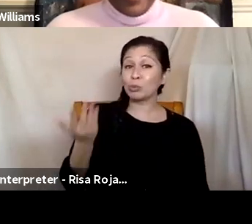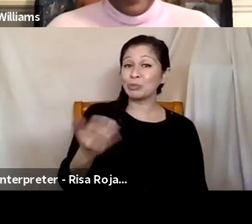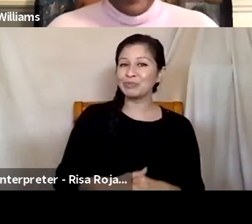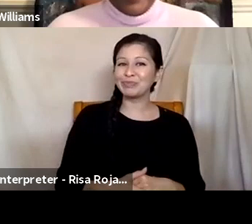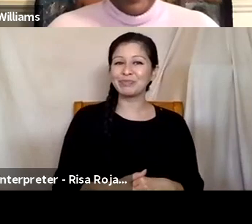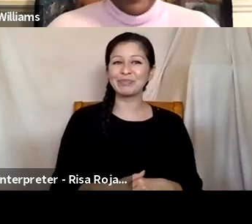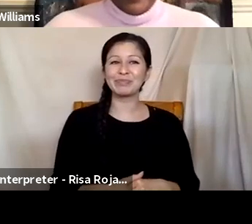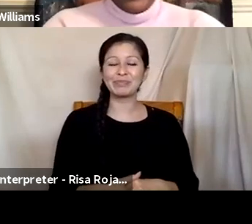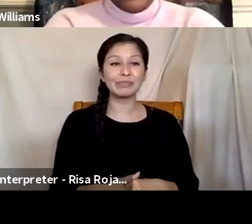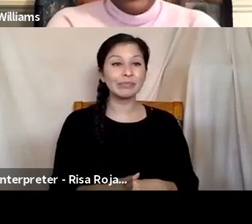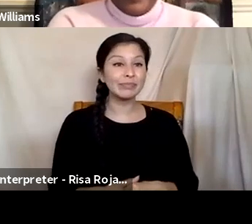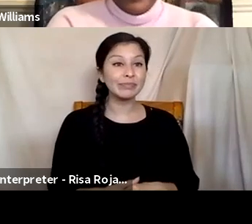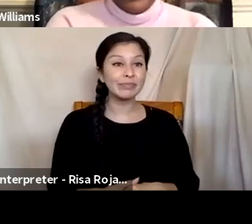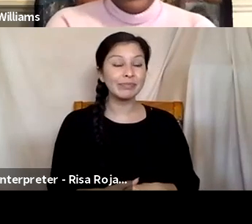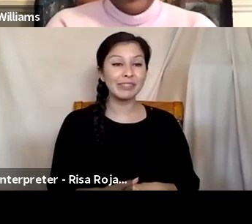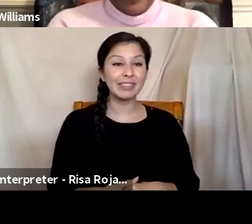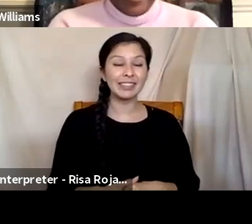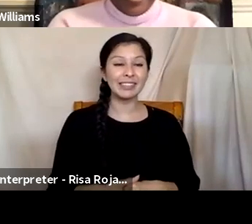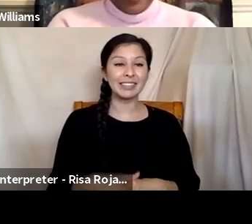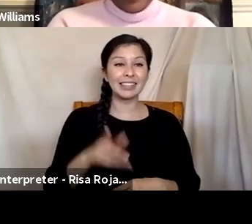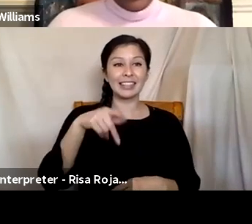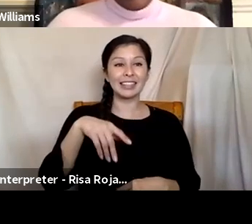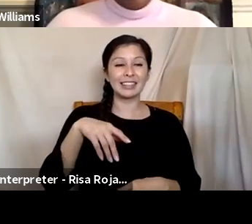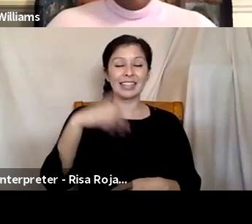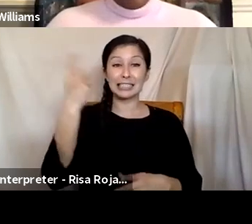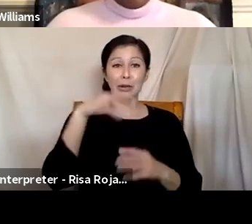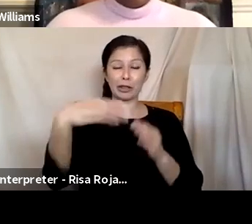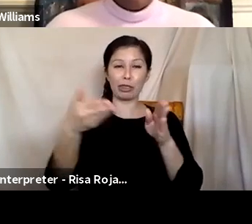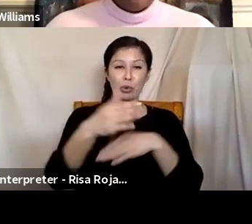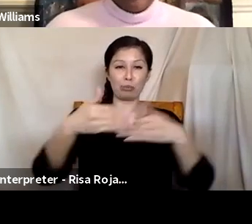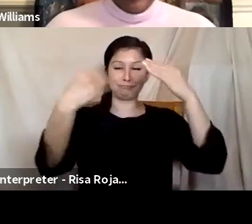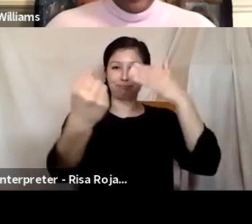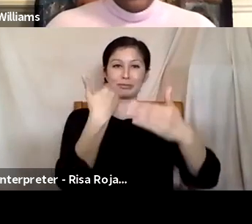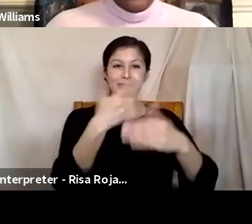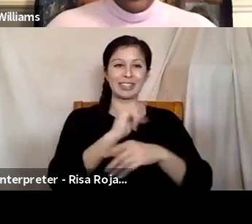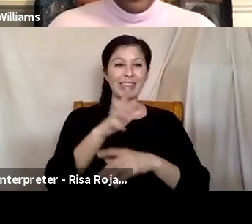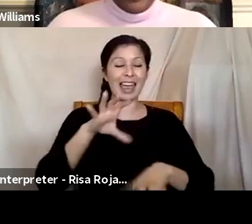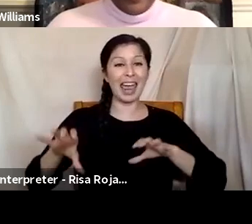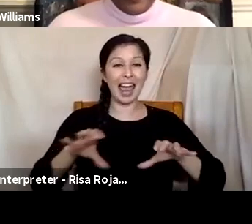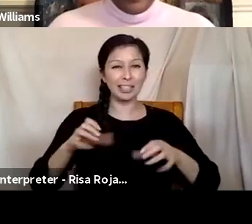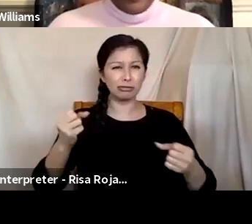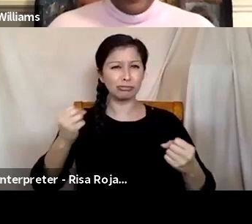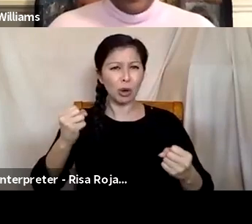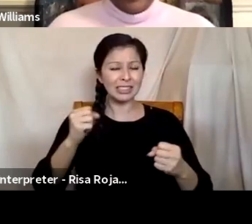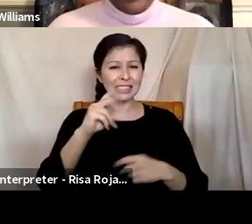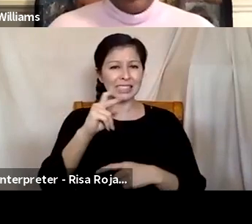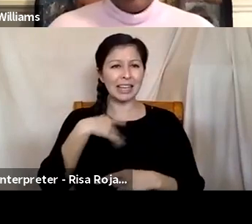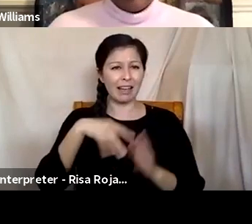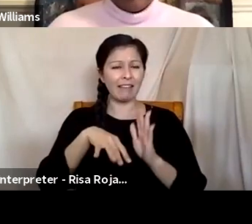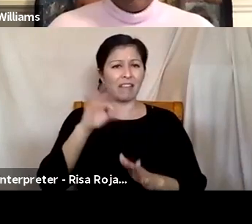A tree branch could come swimming through the windshield. Who knows? But like those action intense scenes, I find